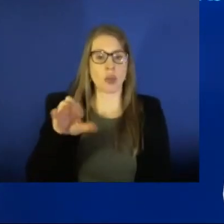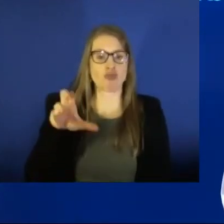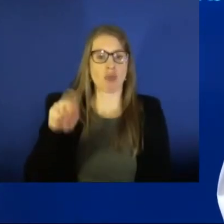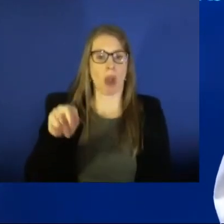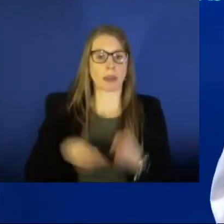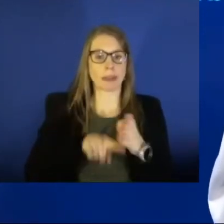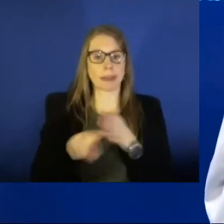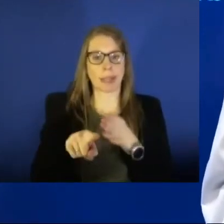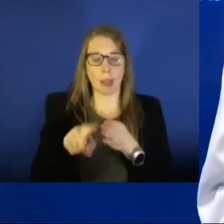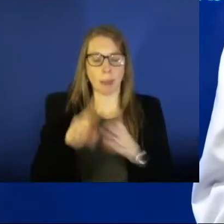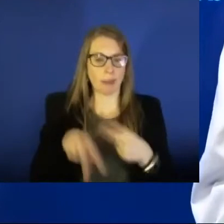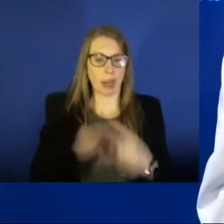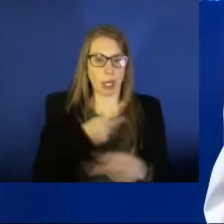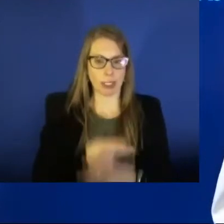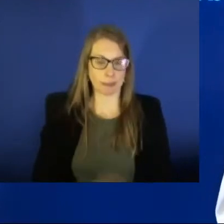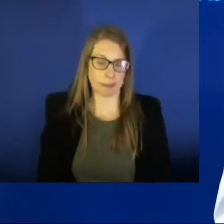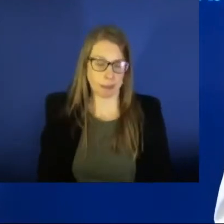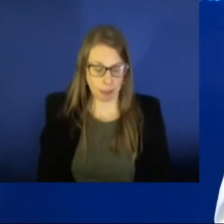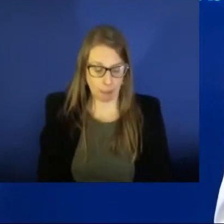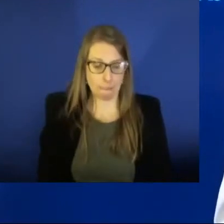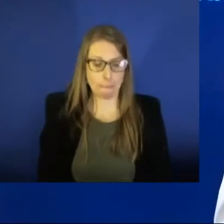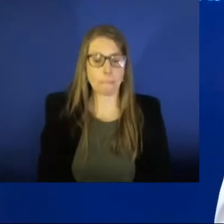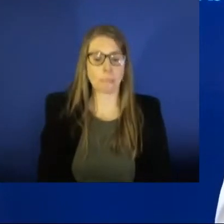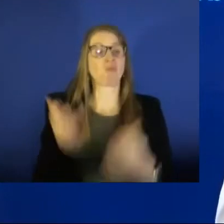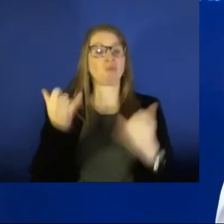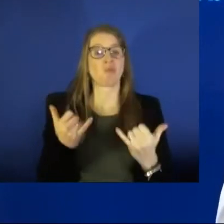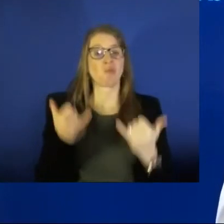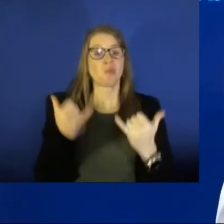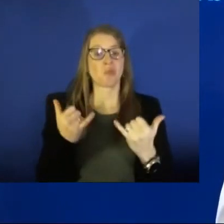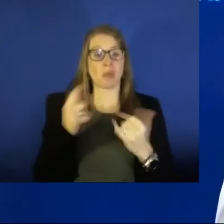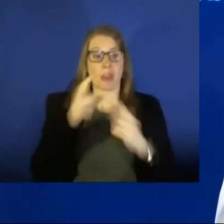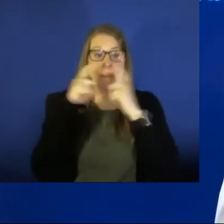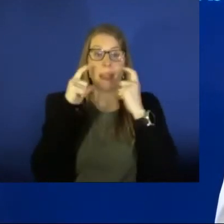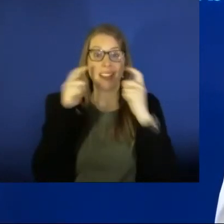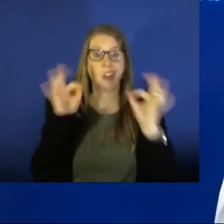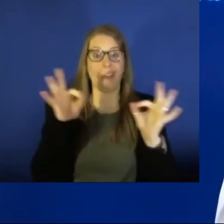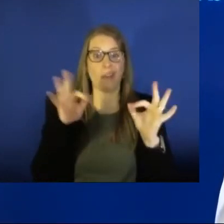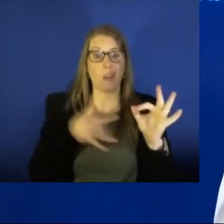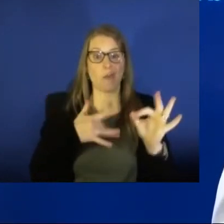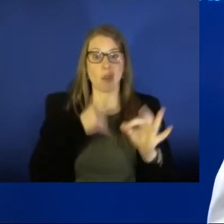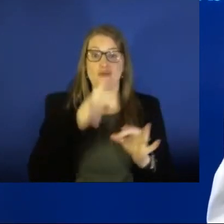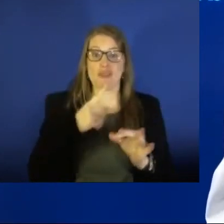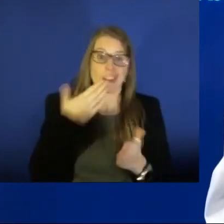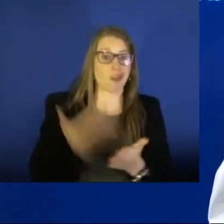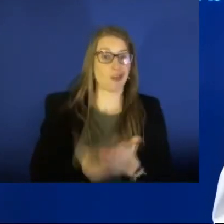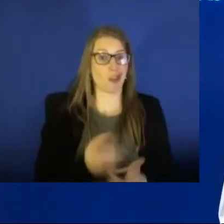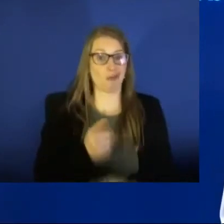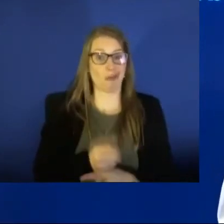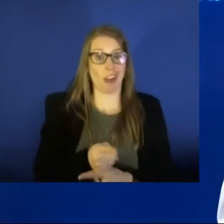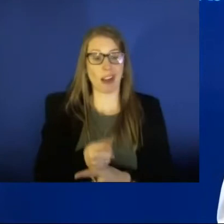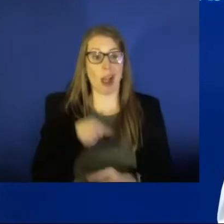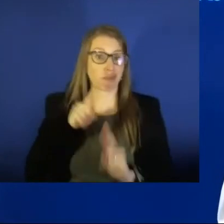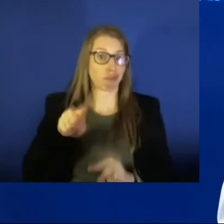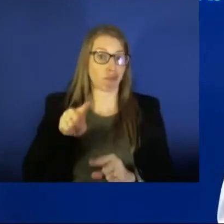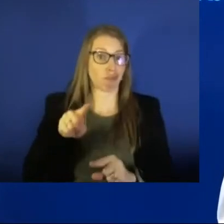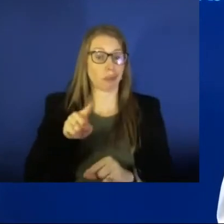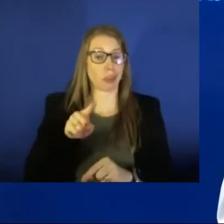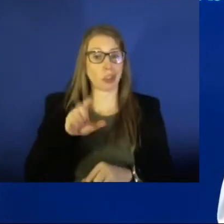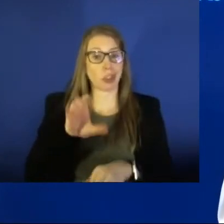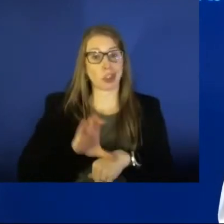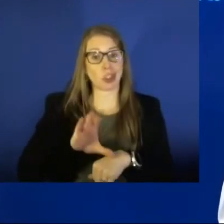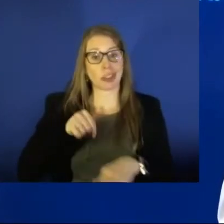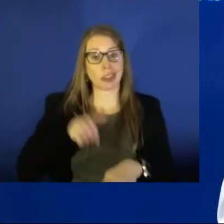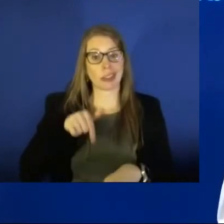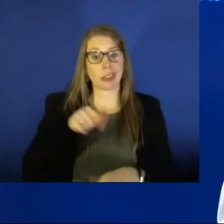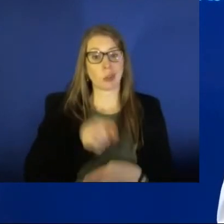as that happens, we're going to have to pivot. Right now, masks are off and it feels really good, right? I went to church this weekend and had